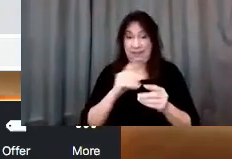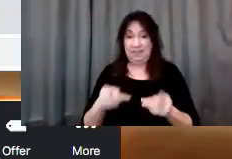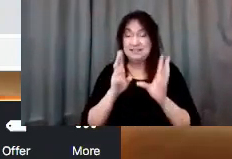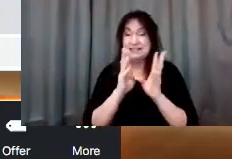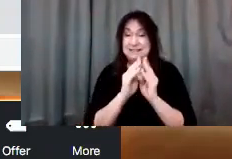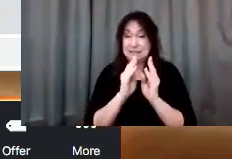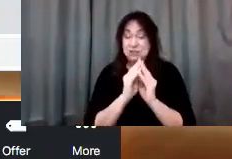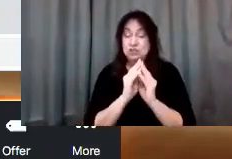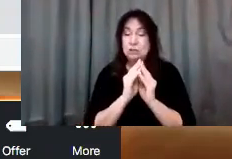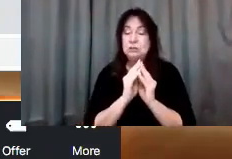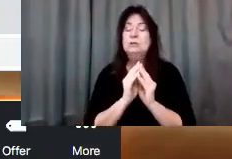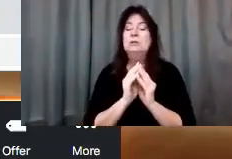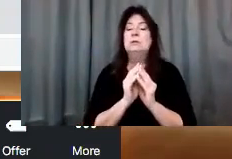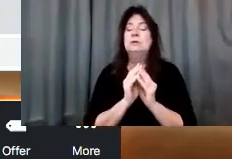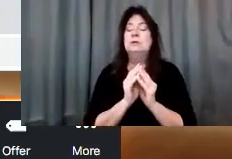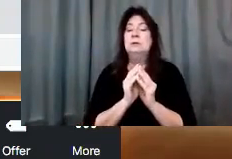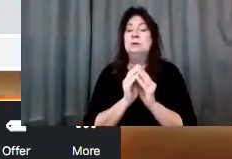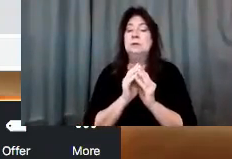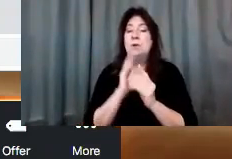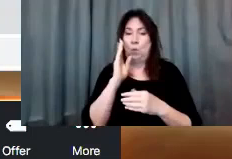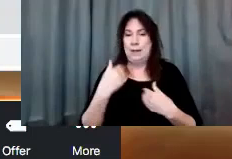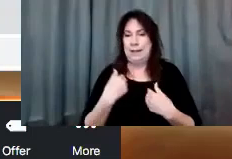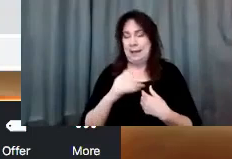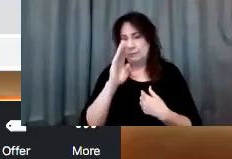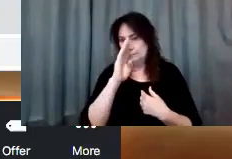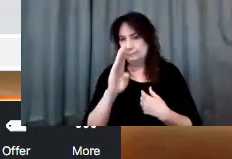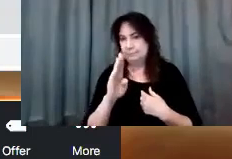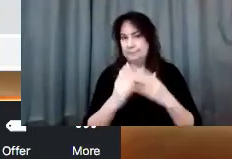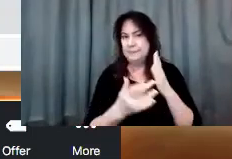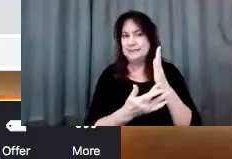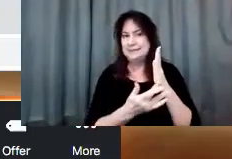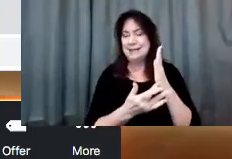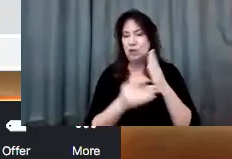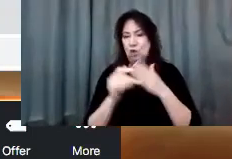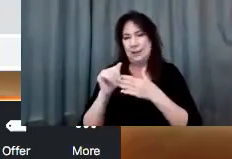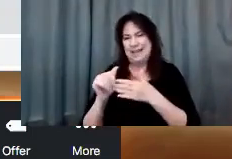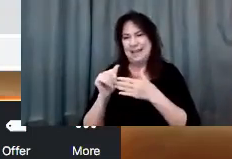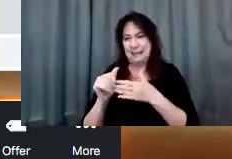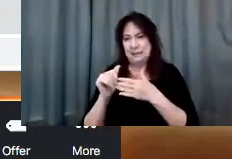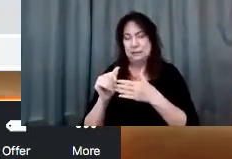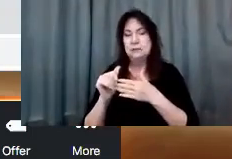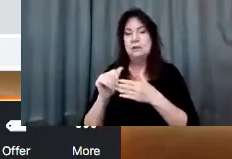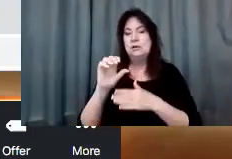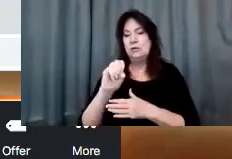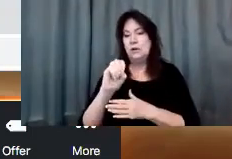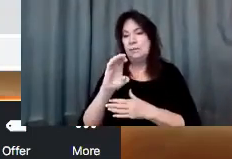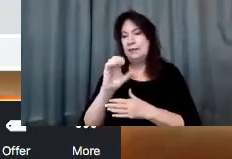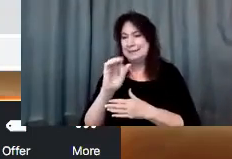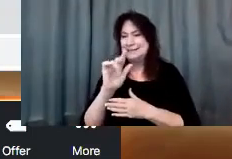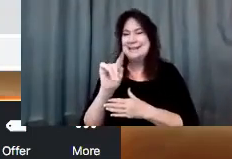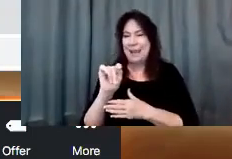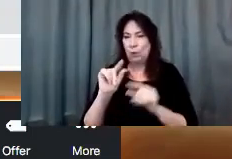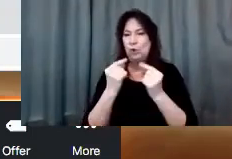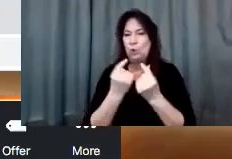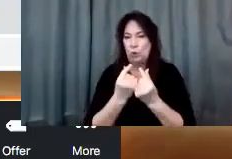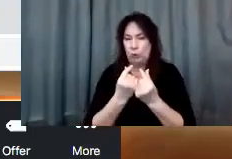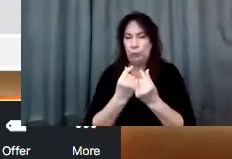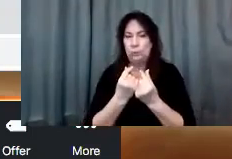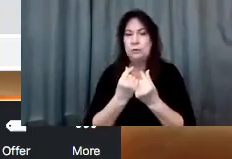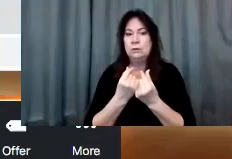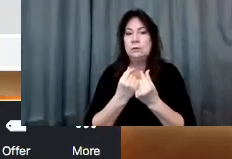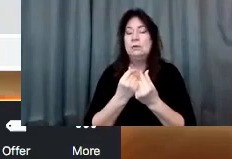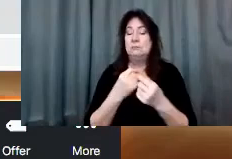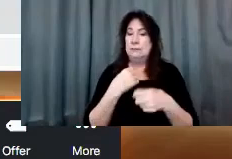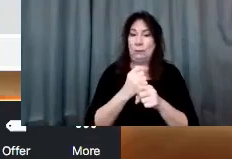to have a dedicated technical lead from the Skirrit Group side. So they will be making